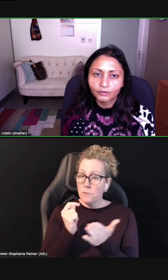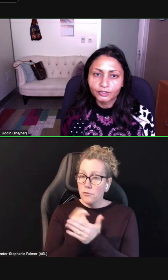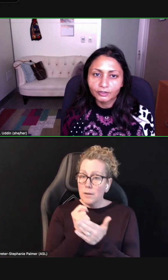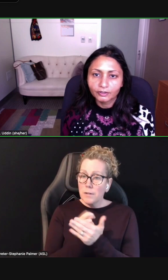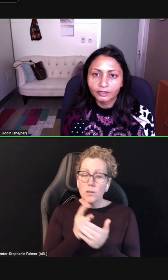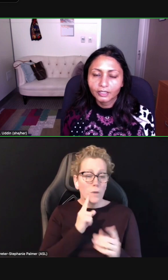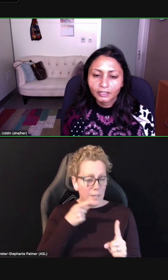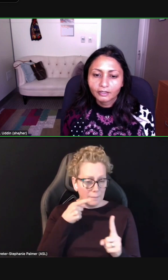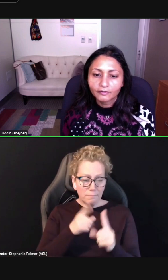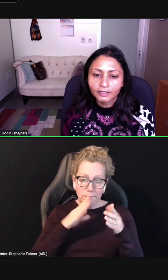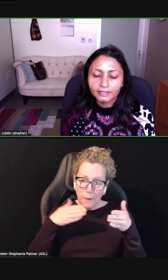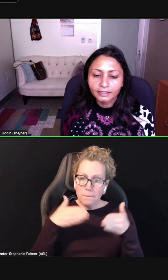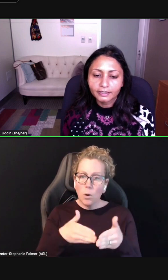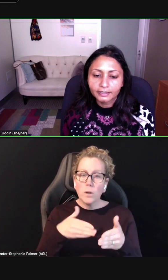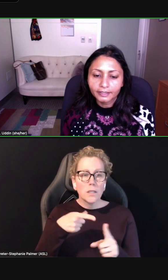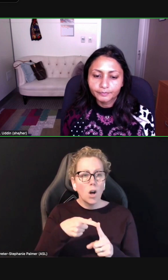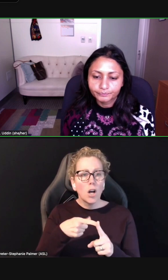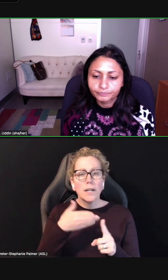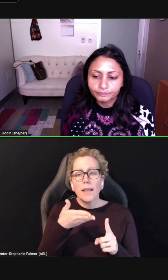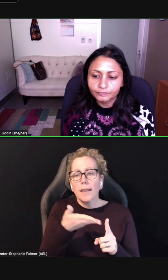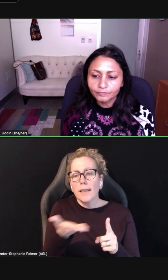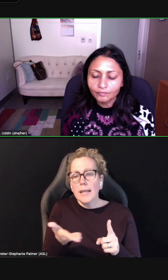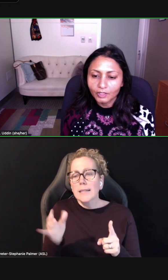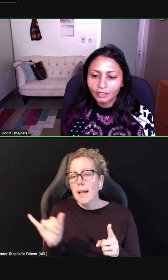specifically focus on things like